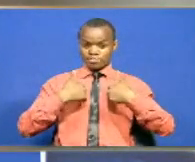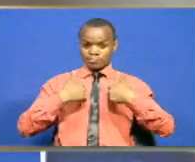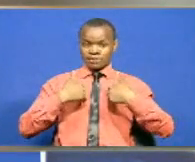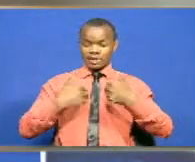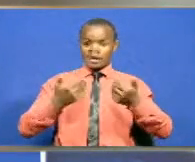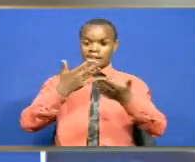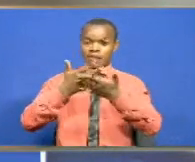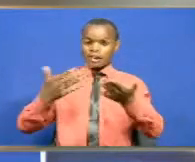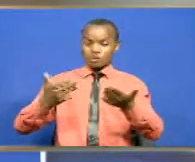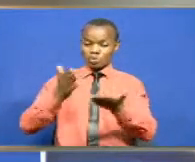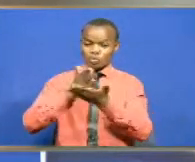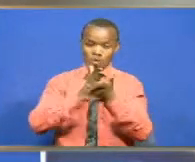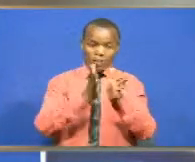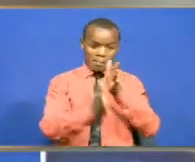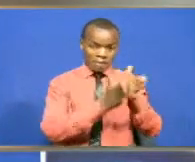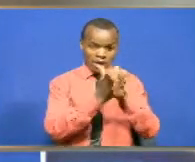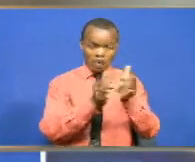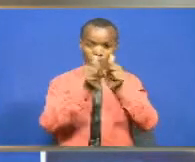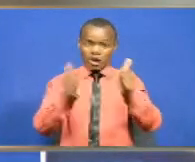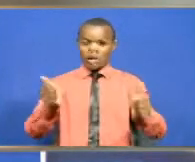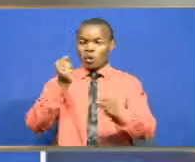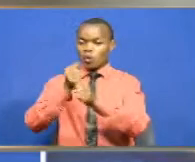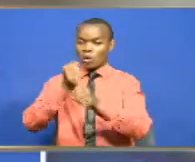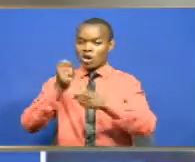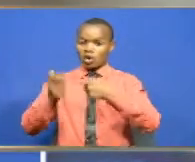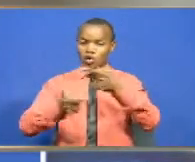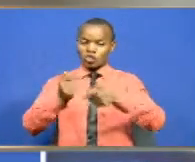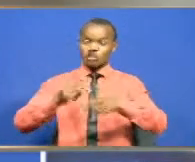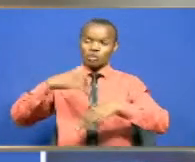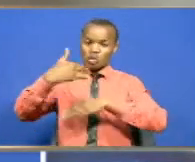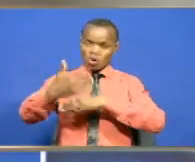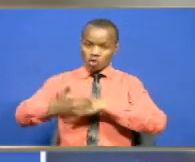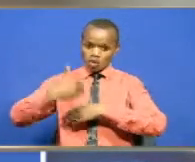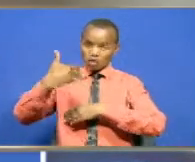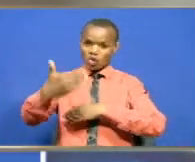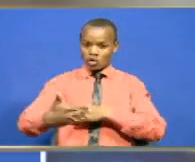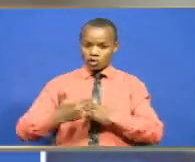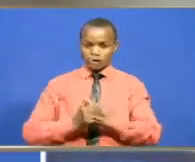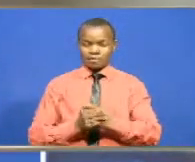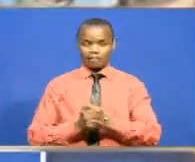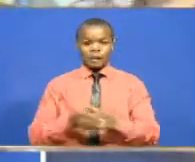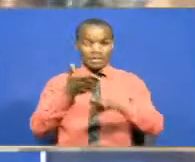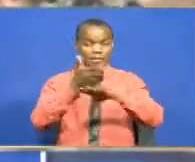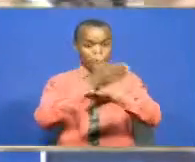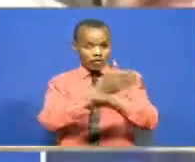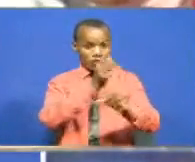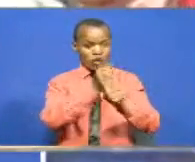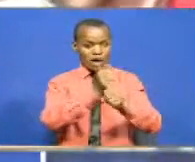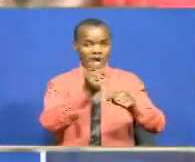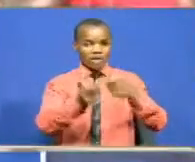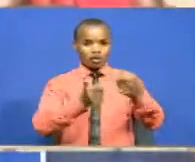zinachotwa zikiwekwa kando, na hii ni kazi ambayo inaelekea kila siku. So wakati ule kazi hiyo ilikuwa inaendelea.